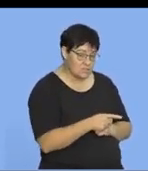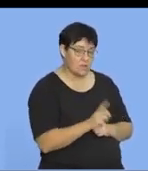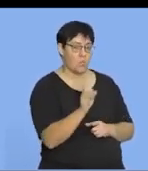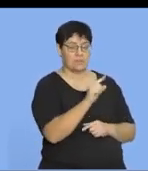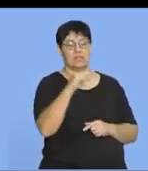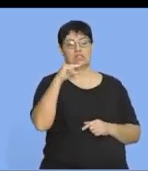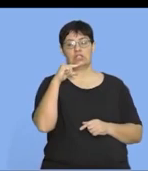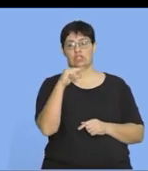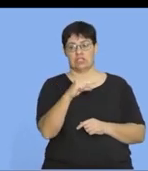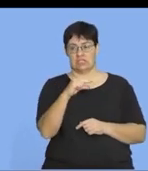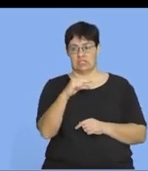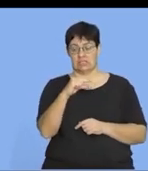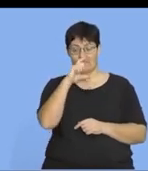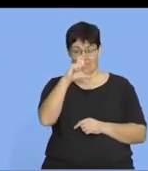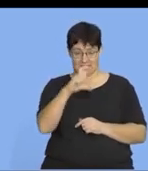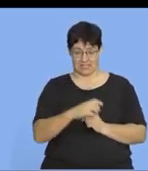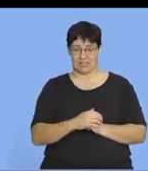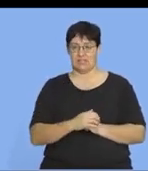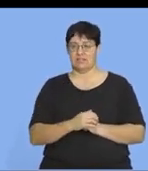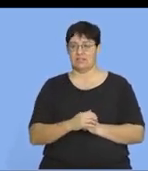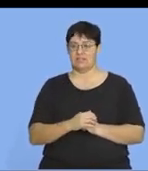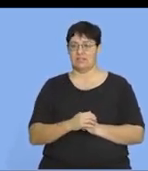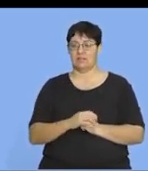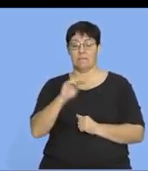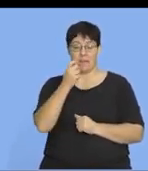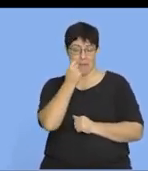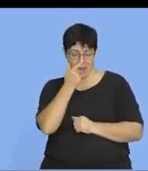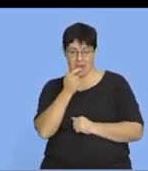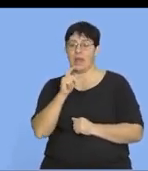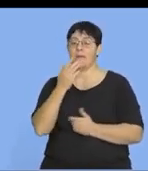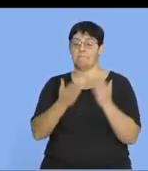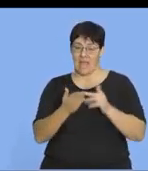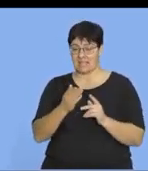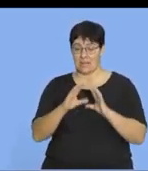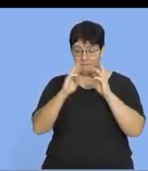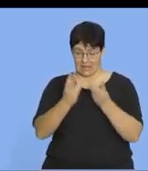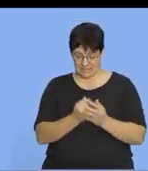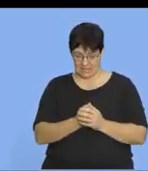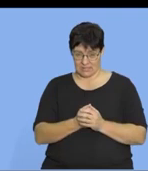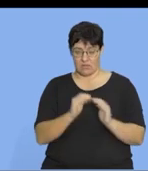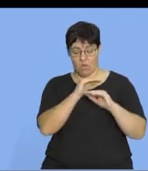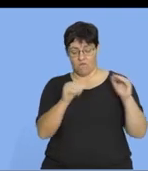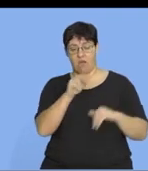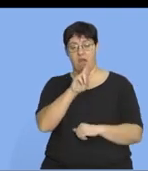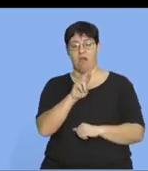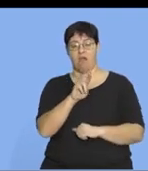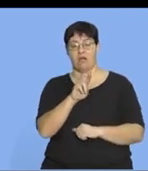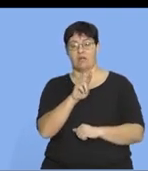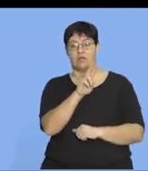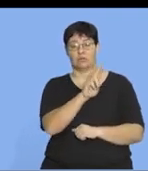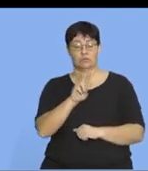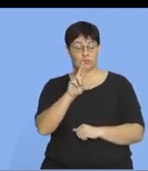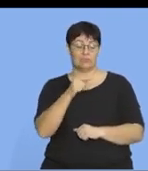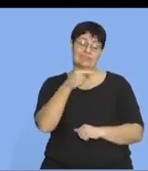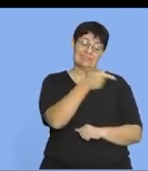G, mass of the man, mass of the planet, over the radius of the planet